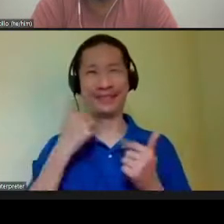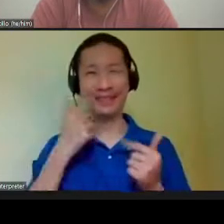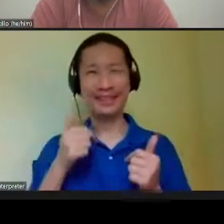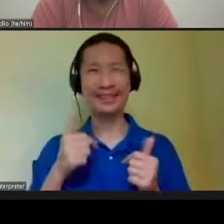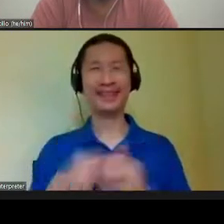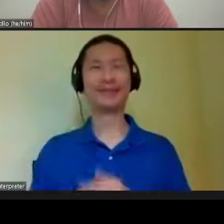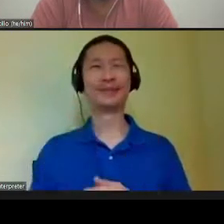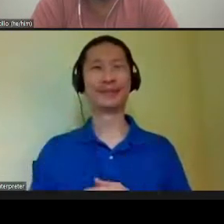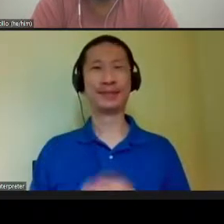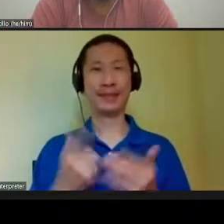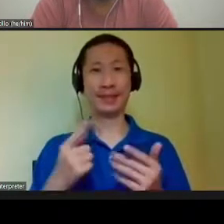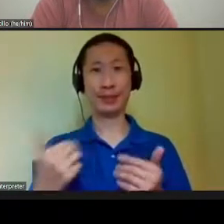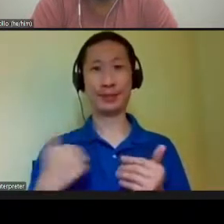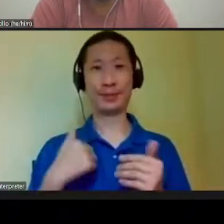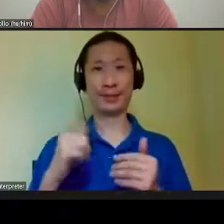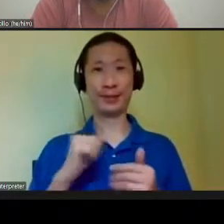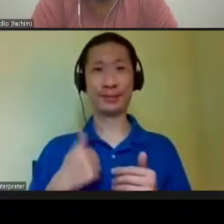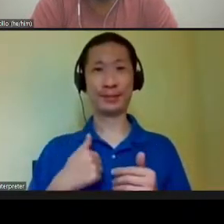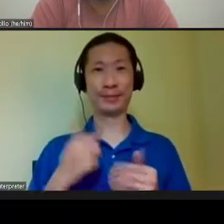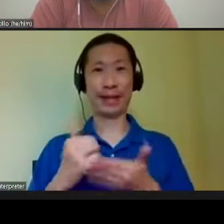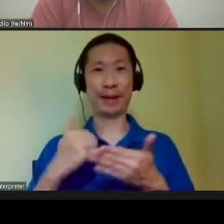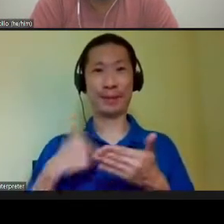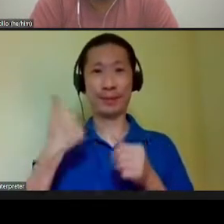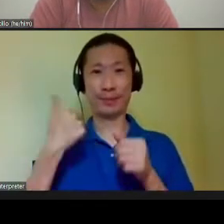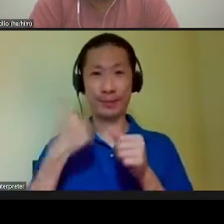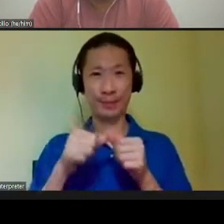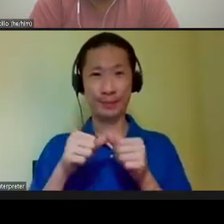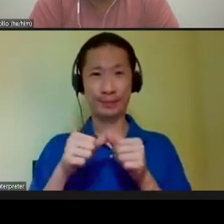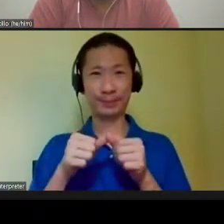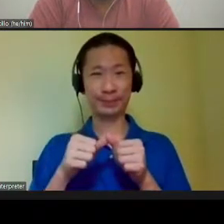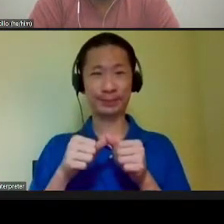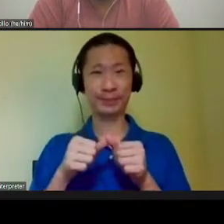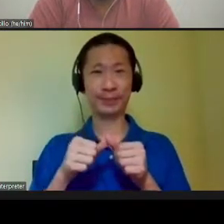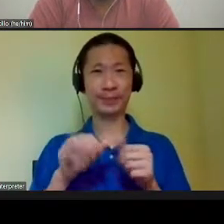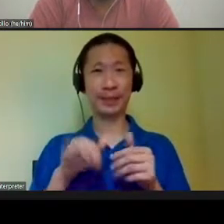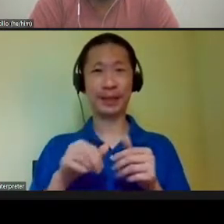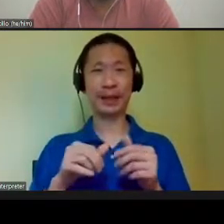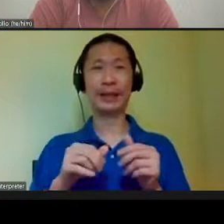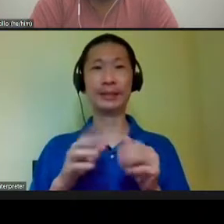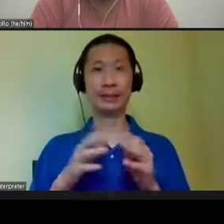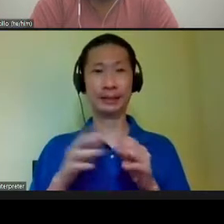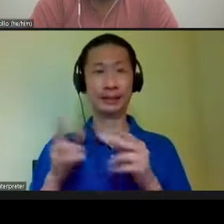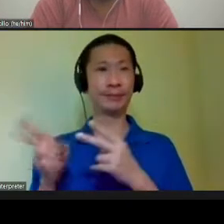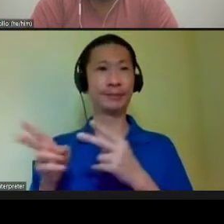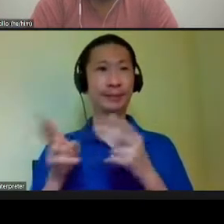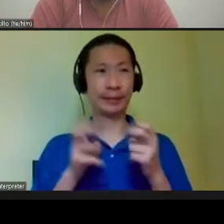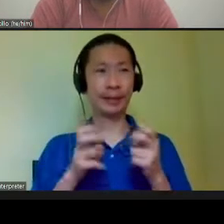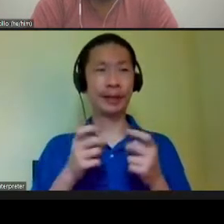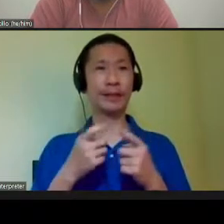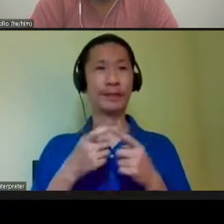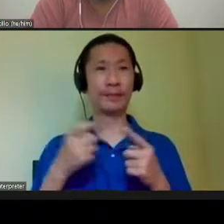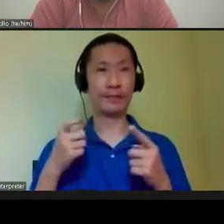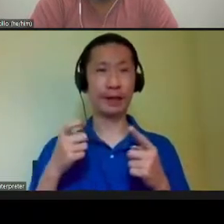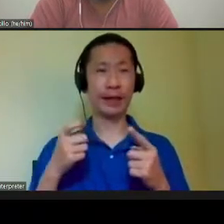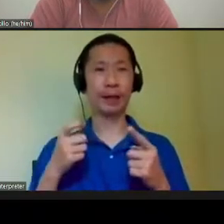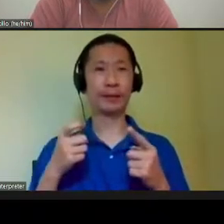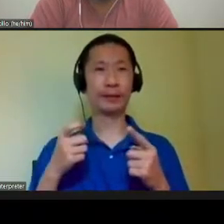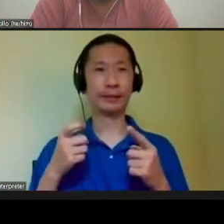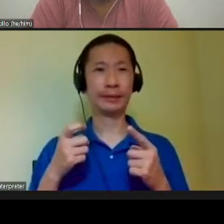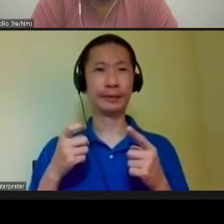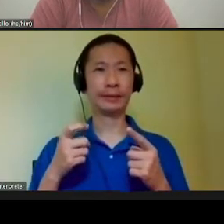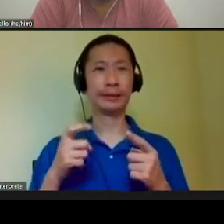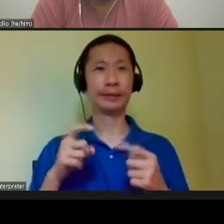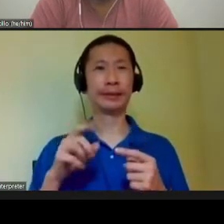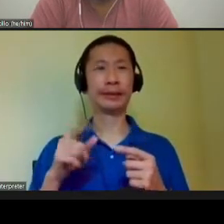just reminded me of this, is that, and it's very much taken from the